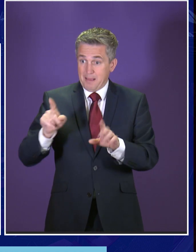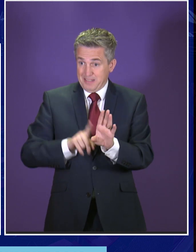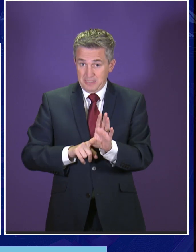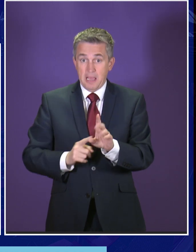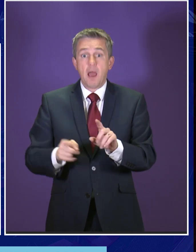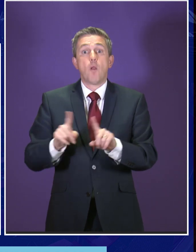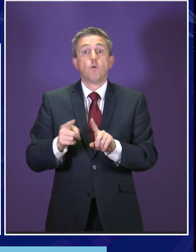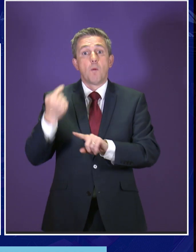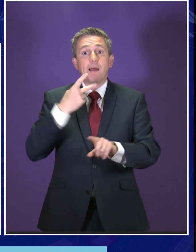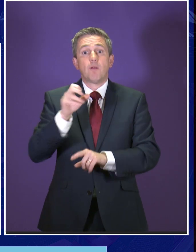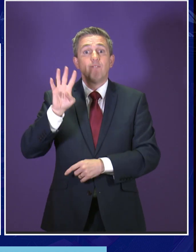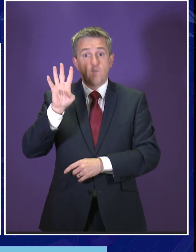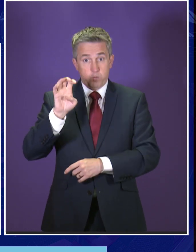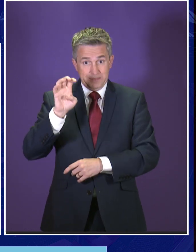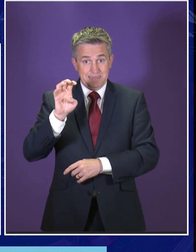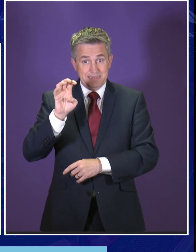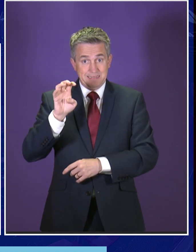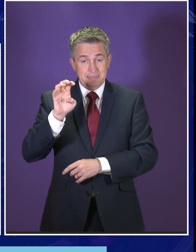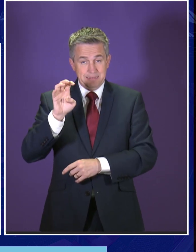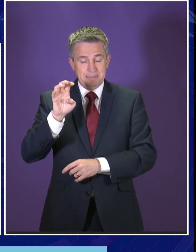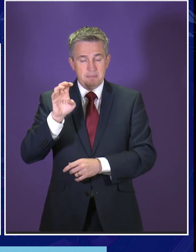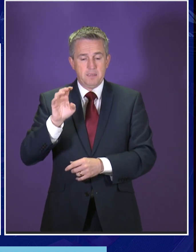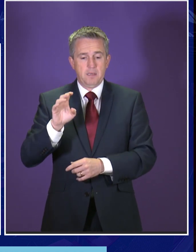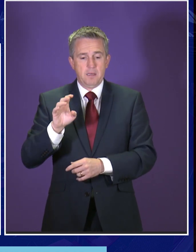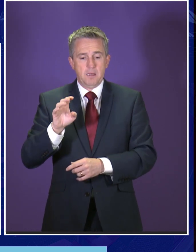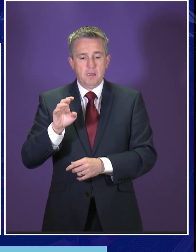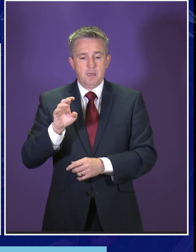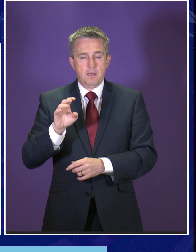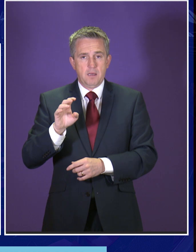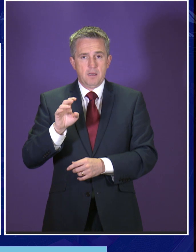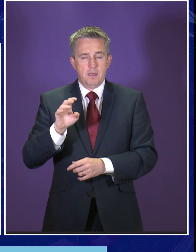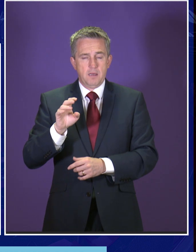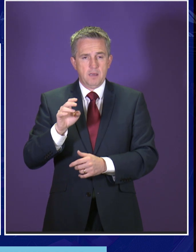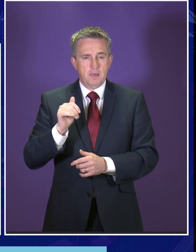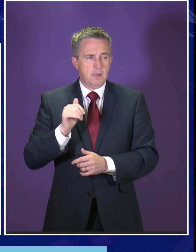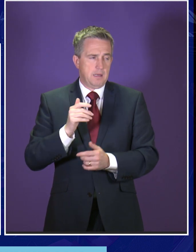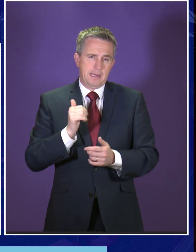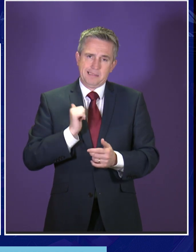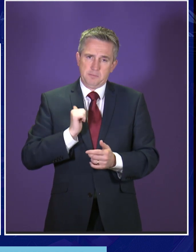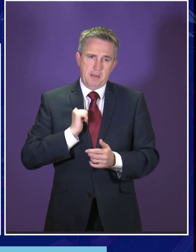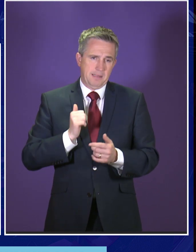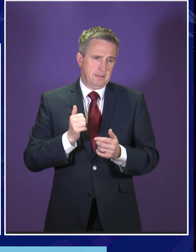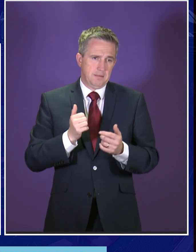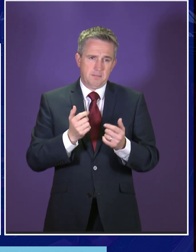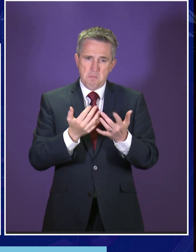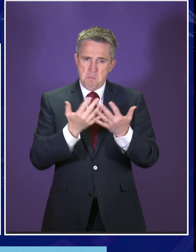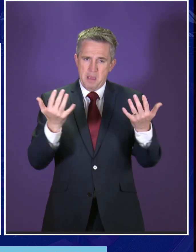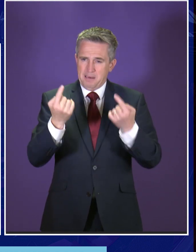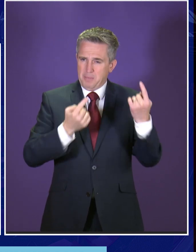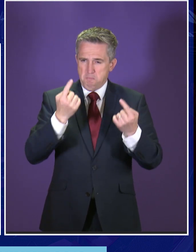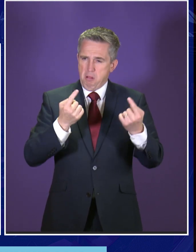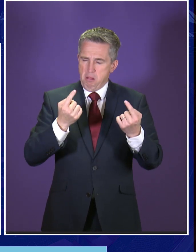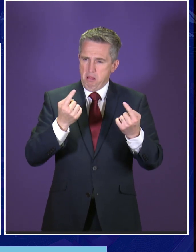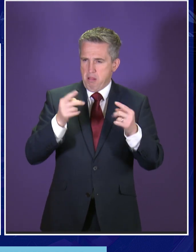with a wonderful piece called Gnosis. And I'm sure many people in this room know